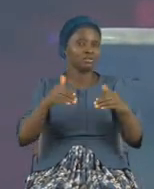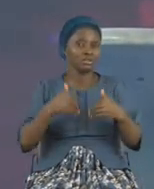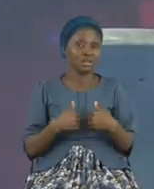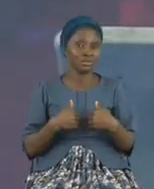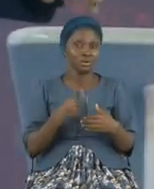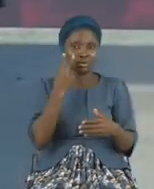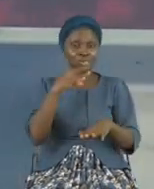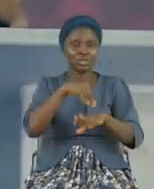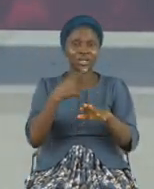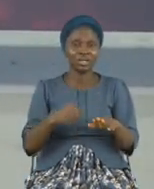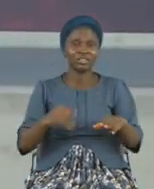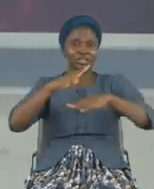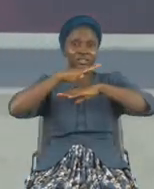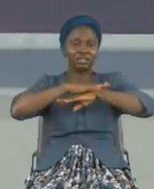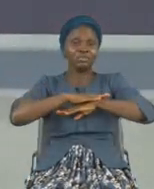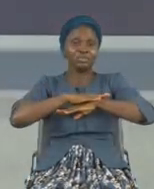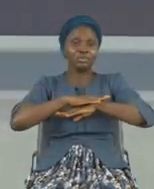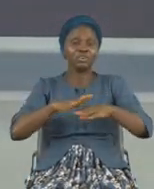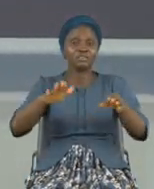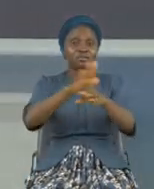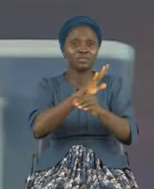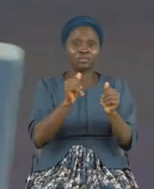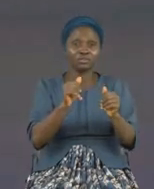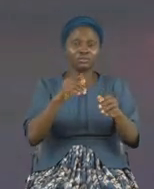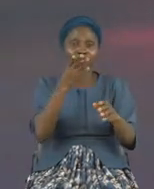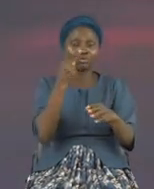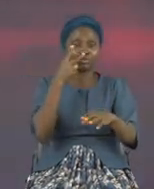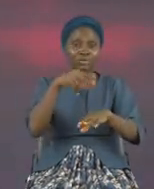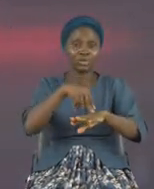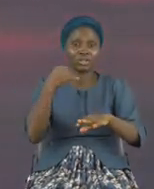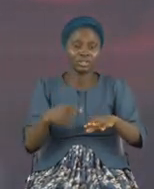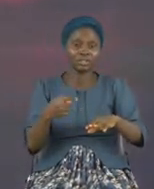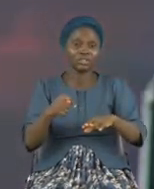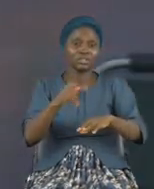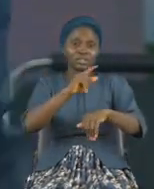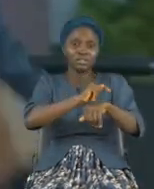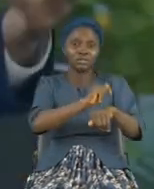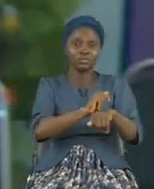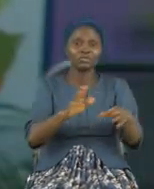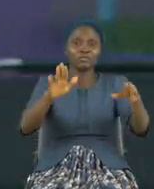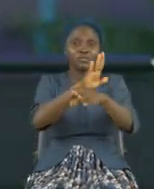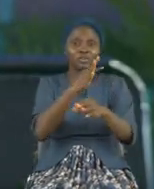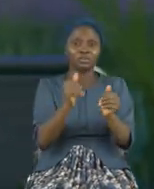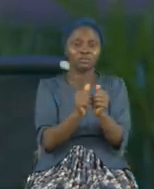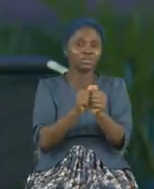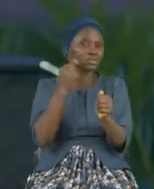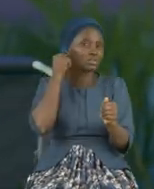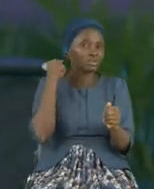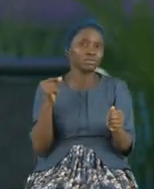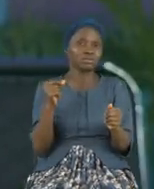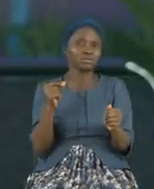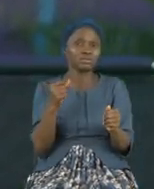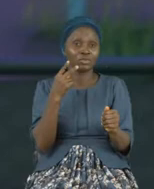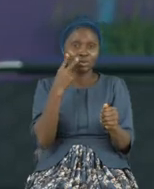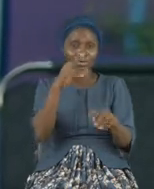gold. Look at the instrument overlaid with silver. And look at how rich the church is